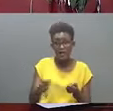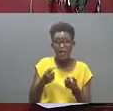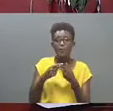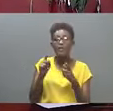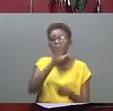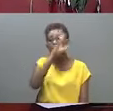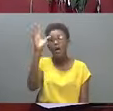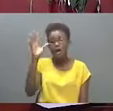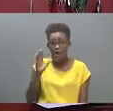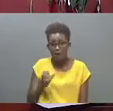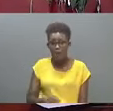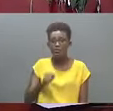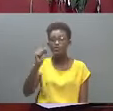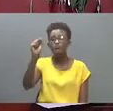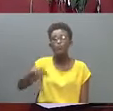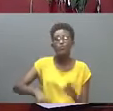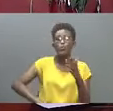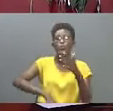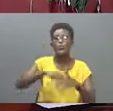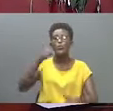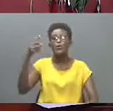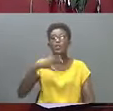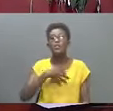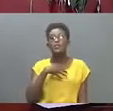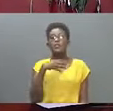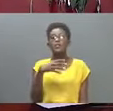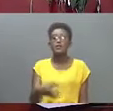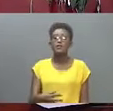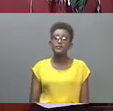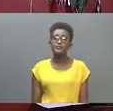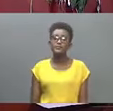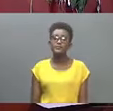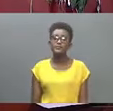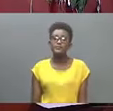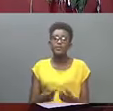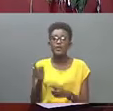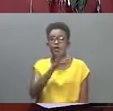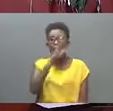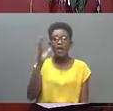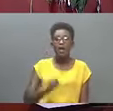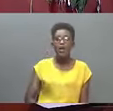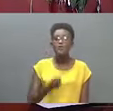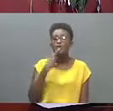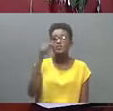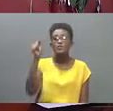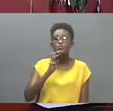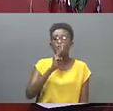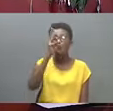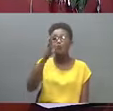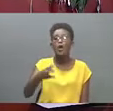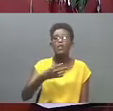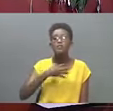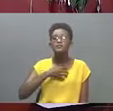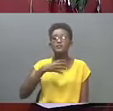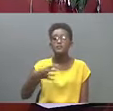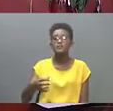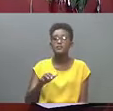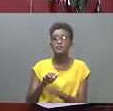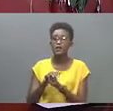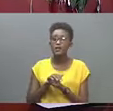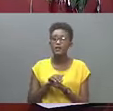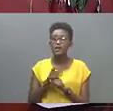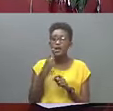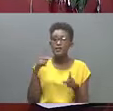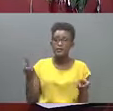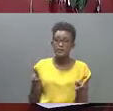Africa will be a prosperous continent. Africa is a mugabane uteye imbere. Africa shall be a prosperous continent. Africa is a mugabane uteye imbere.